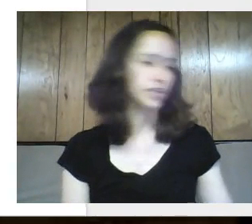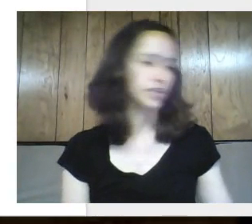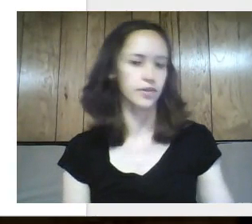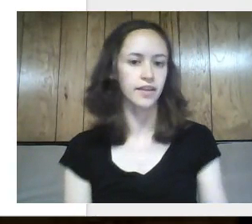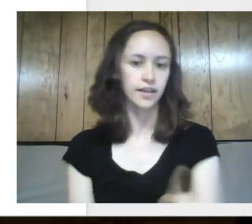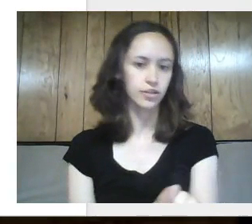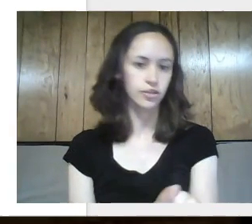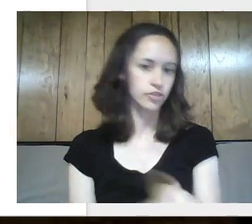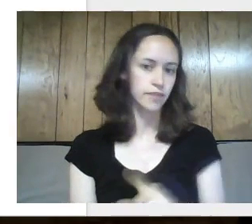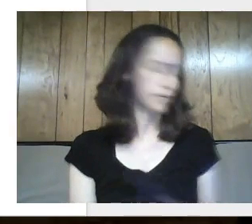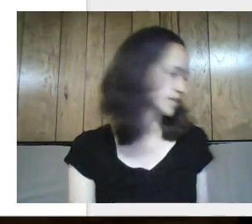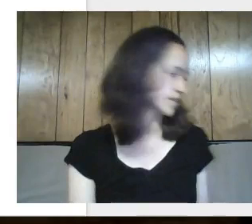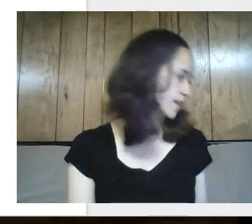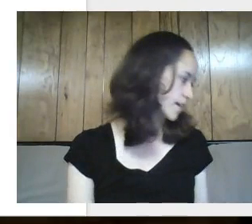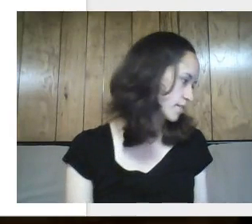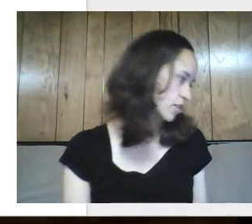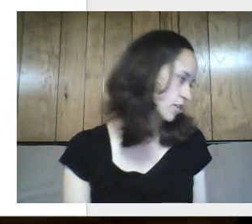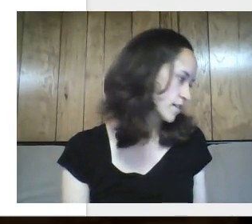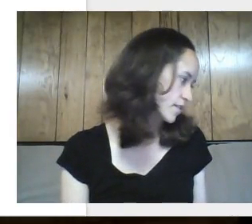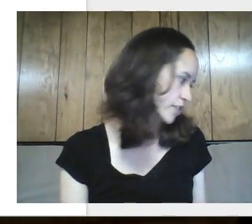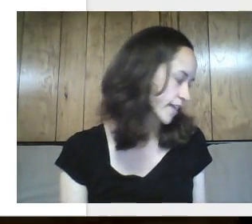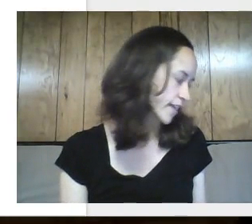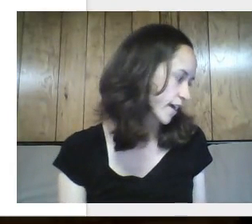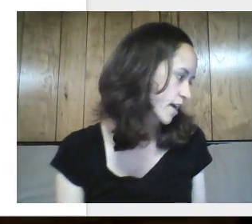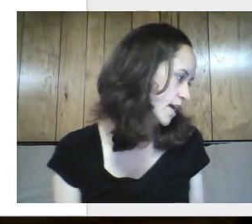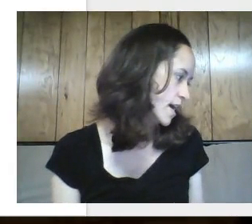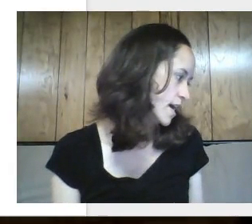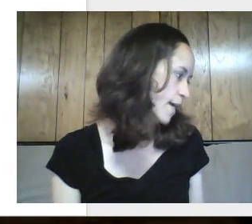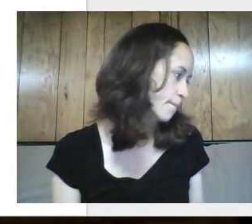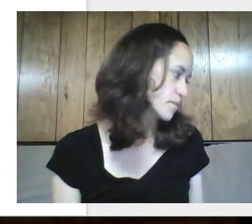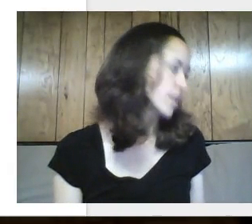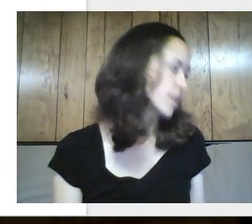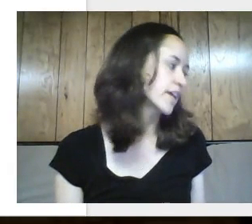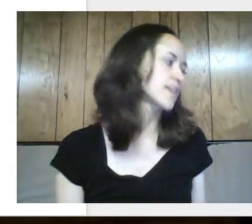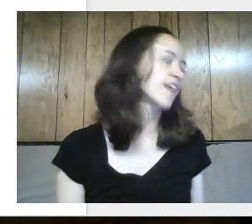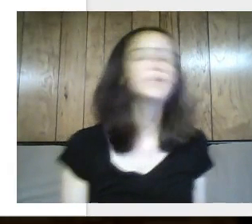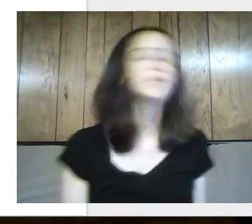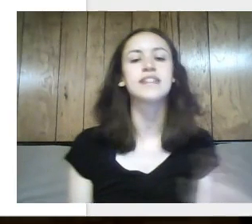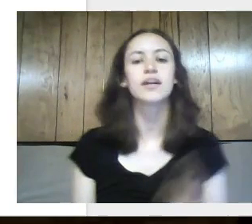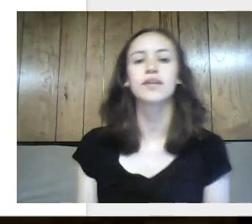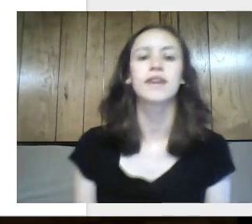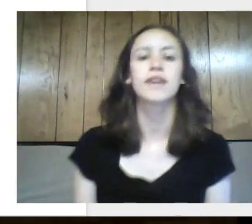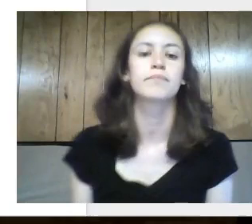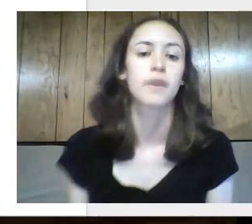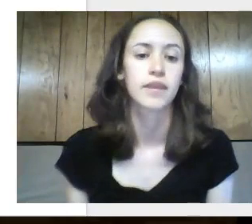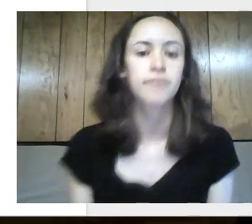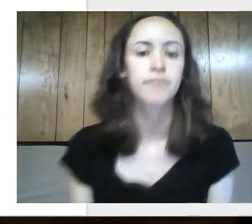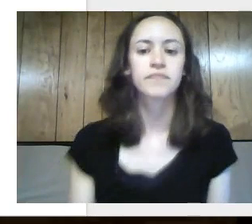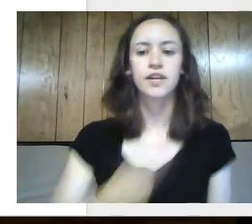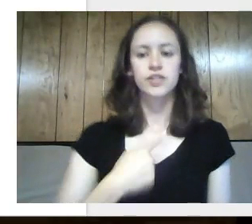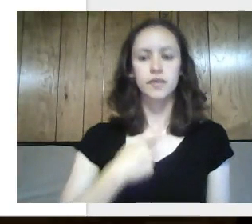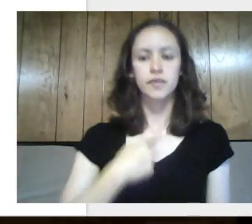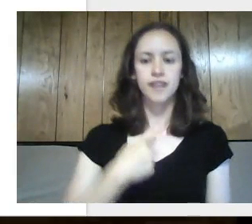read to you, and then you should be able to see the ASL gloss on the screen there. So the lyrics, I've been down and